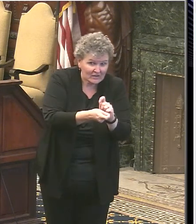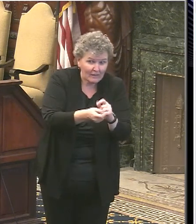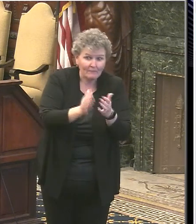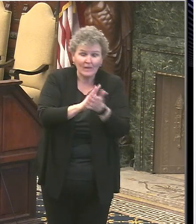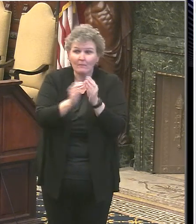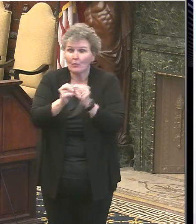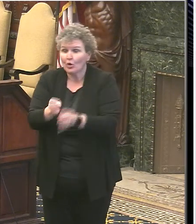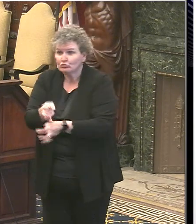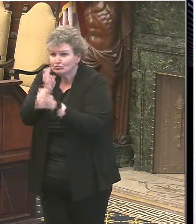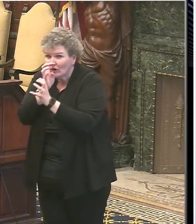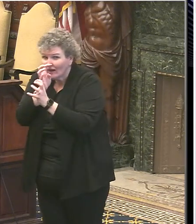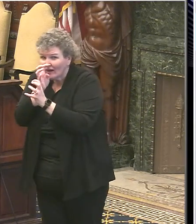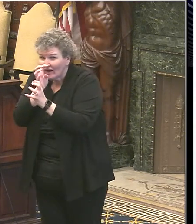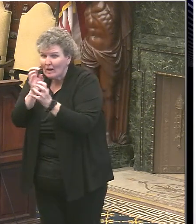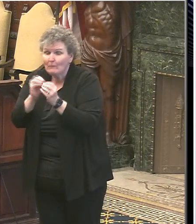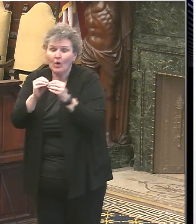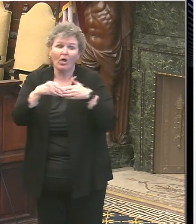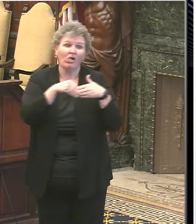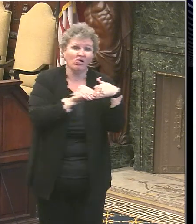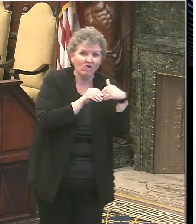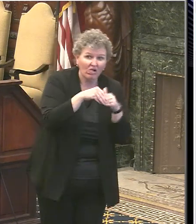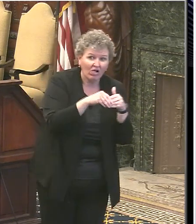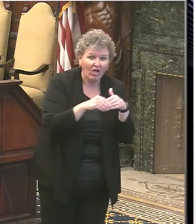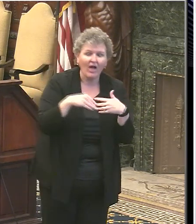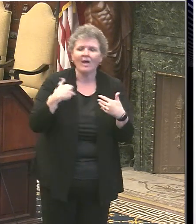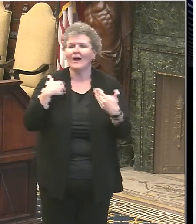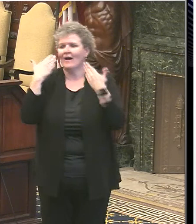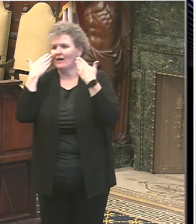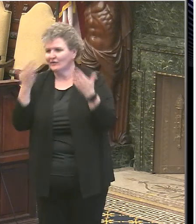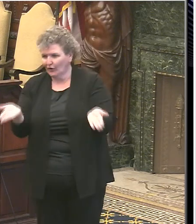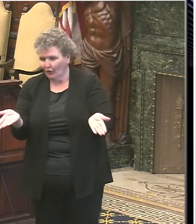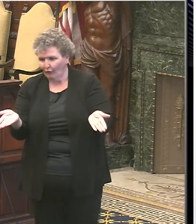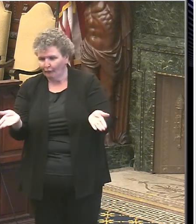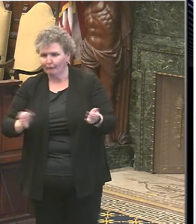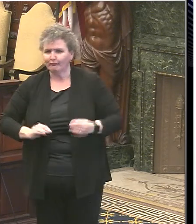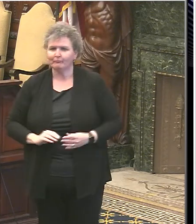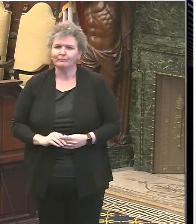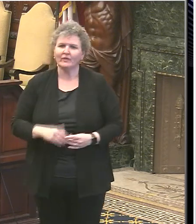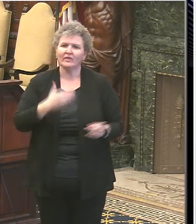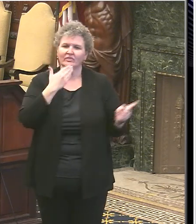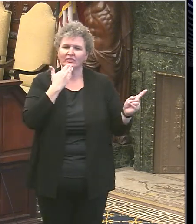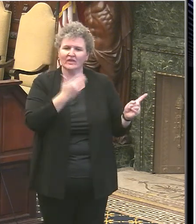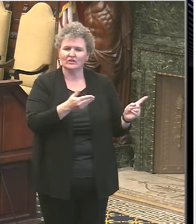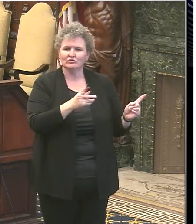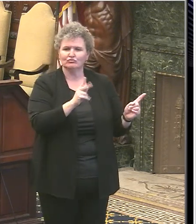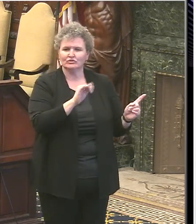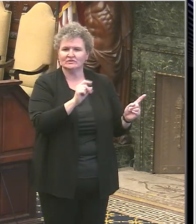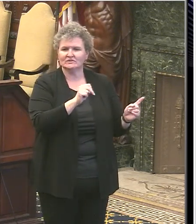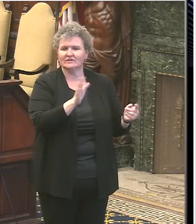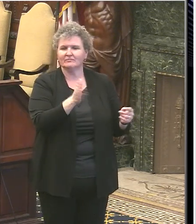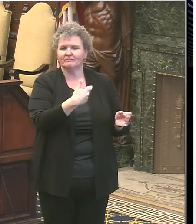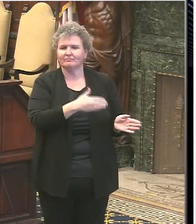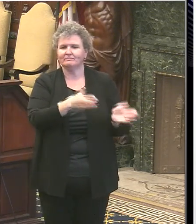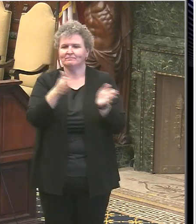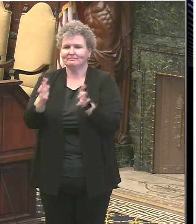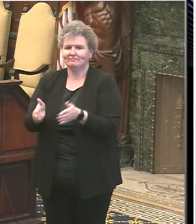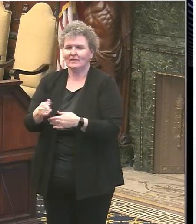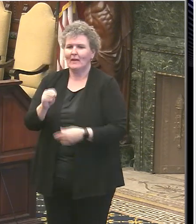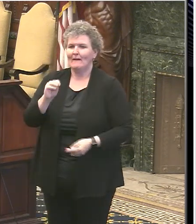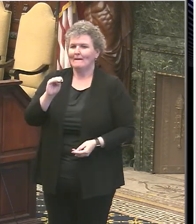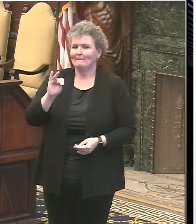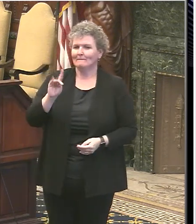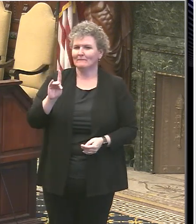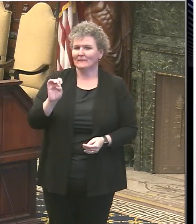could get more loose after 6 weeks. Okay, thank you, Kristen. Let's go now to Mike Donofrio of the